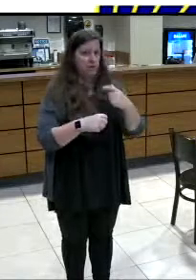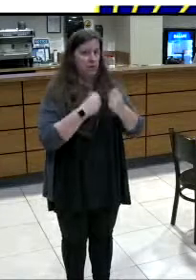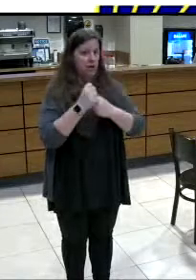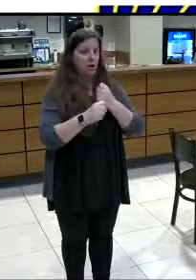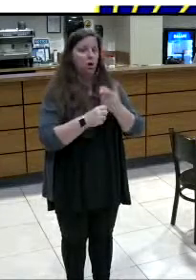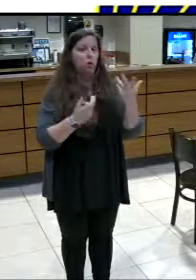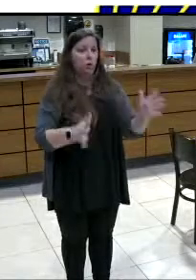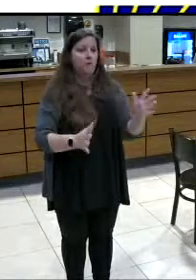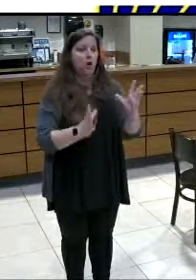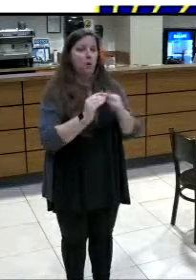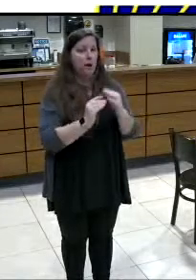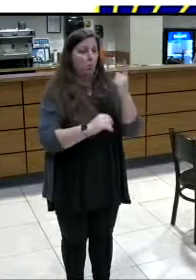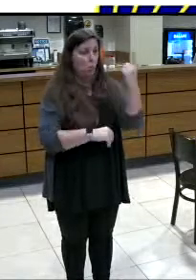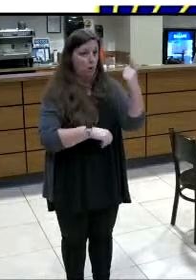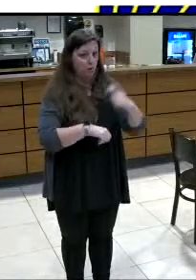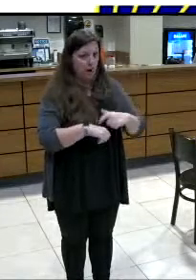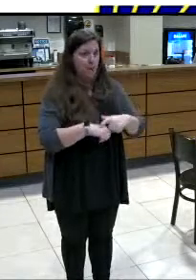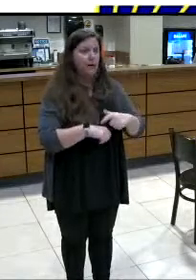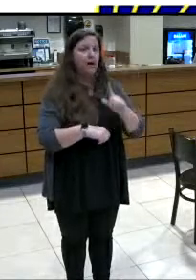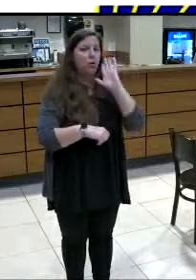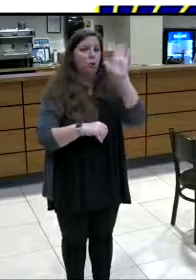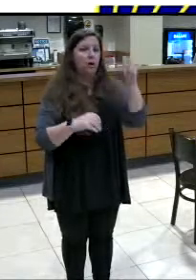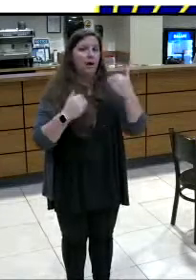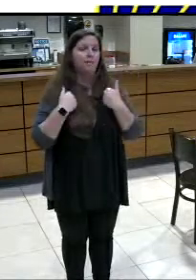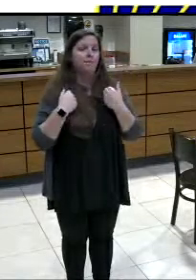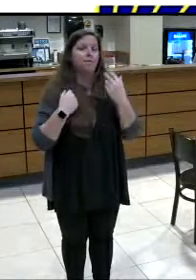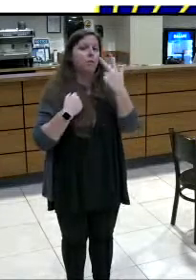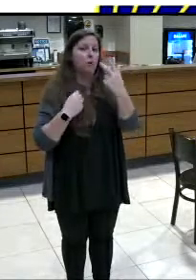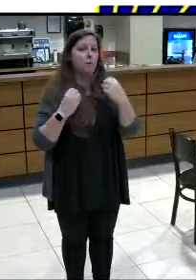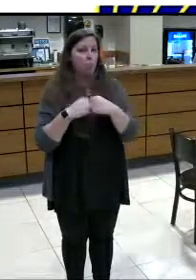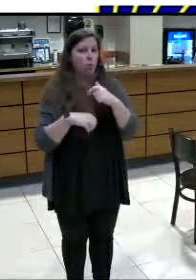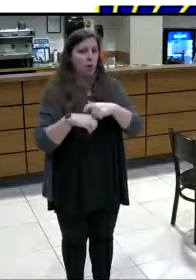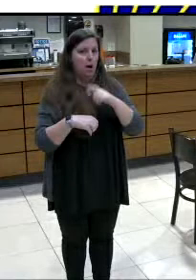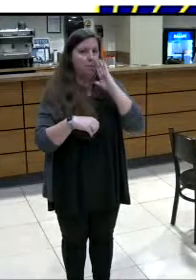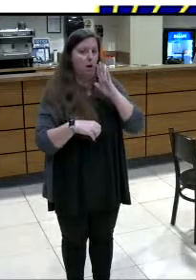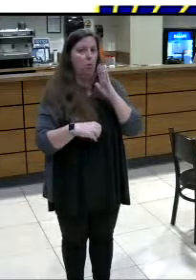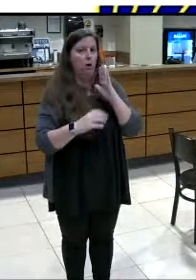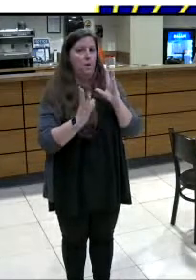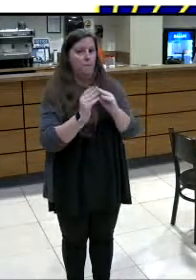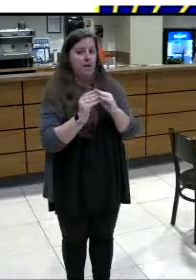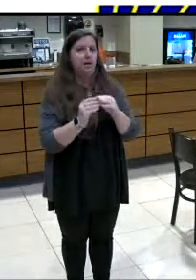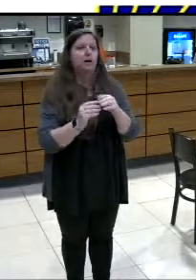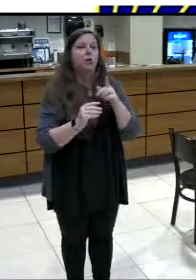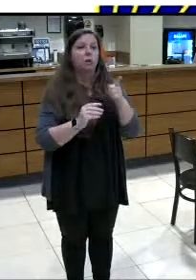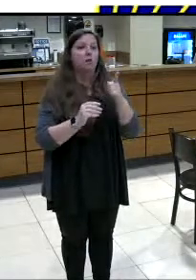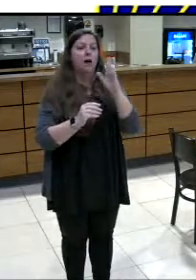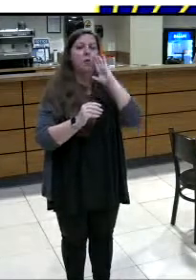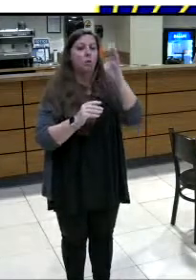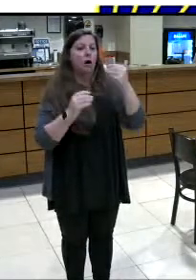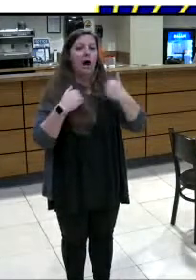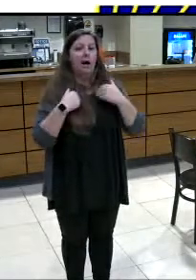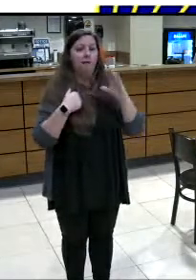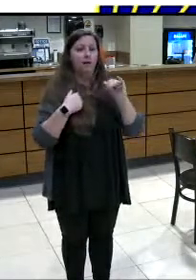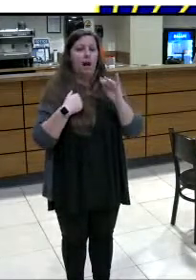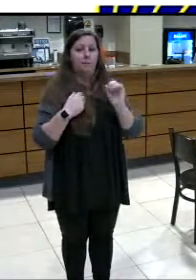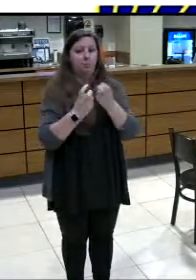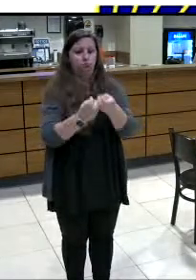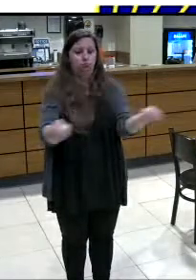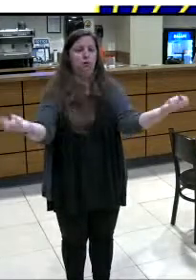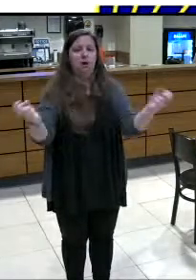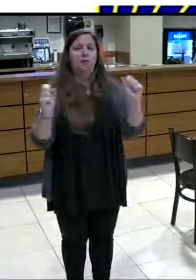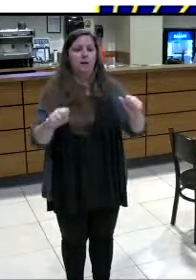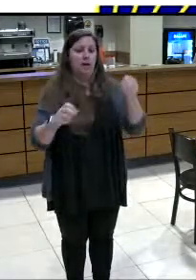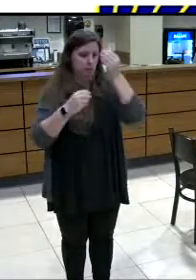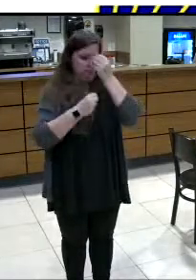to formally meet with them, where they will have the audience with cabinet to give us an update on their student achievement data